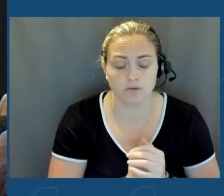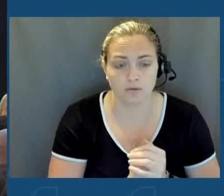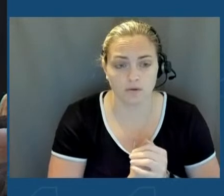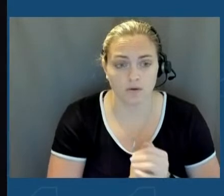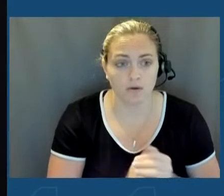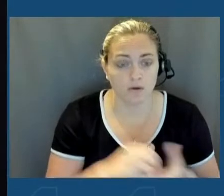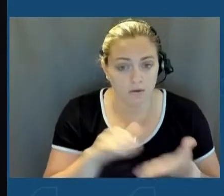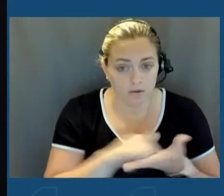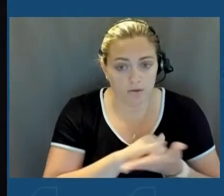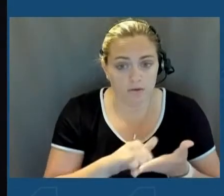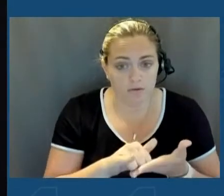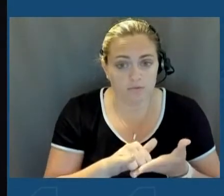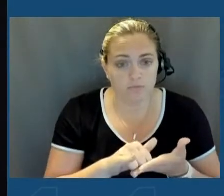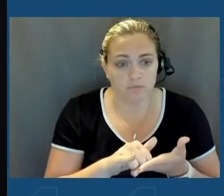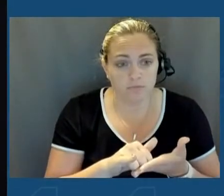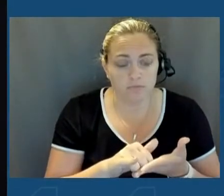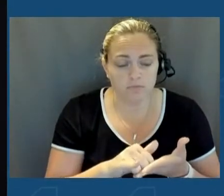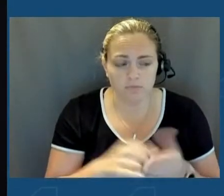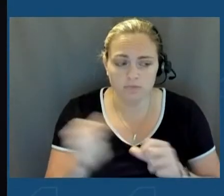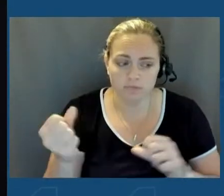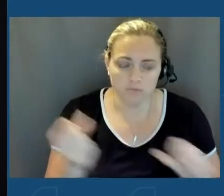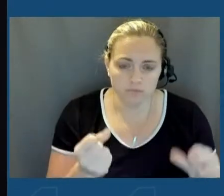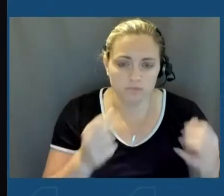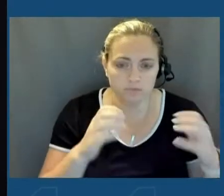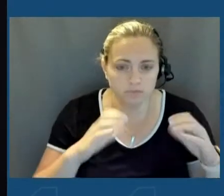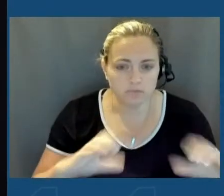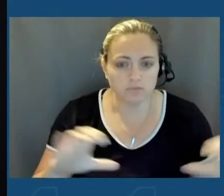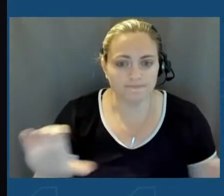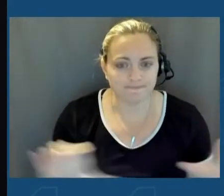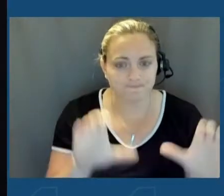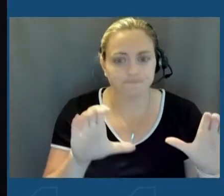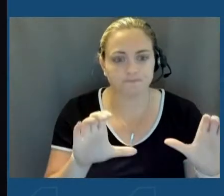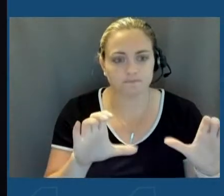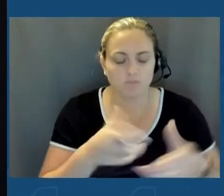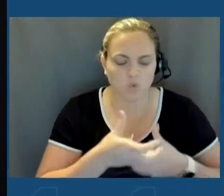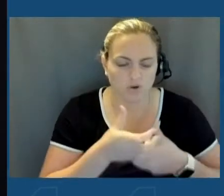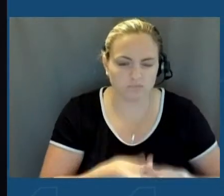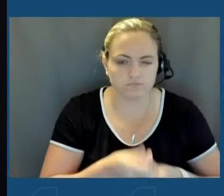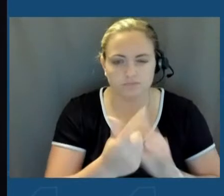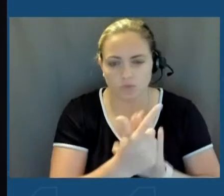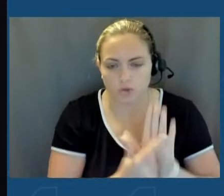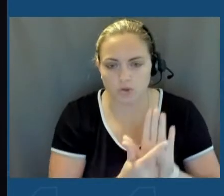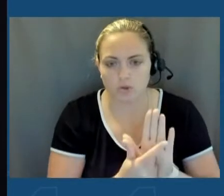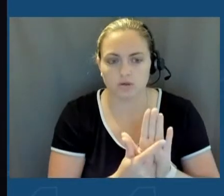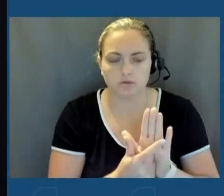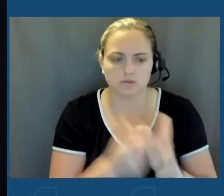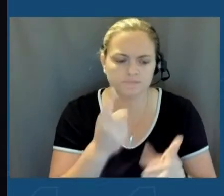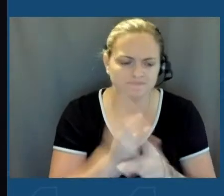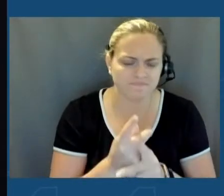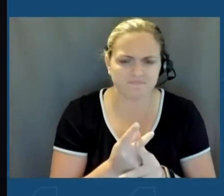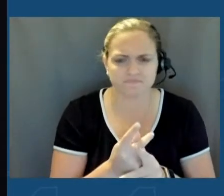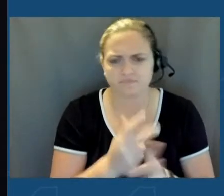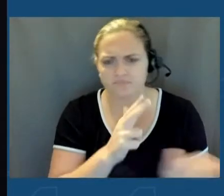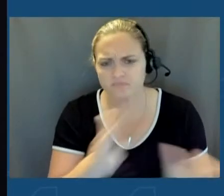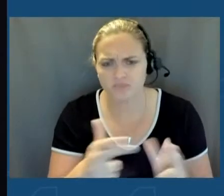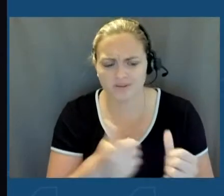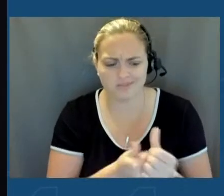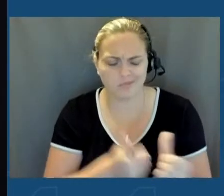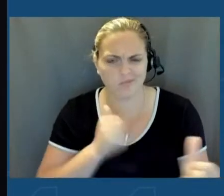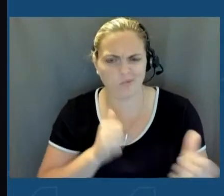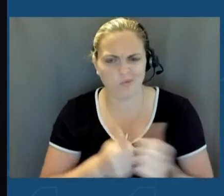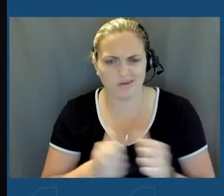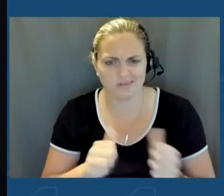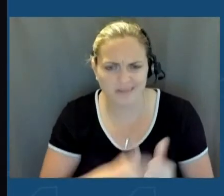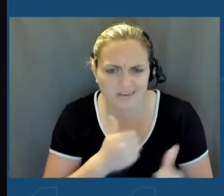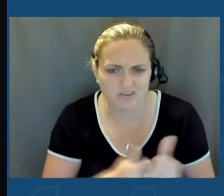we are taking bold, strong action. We're tightening the red flag laws to keep guns away from dangerous people. And